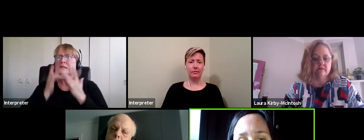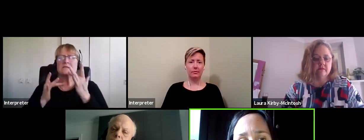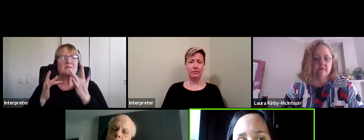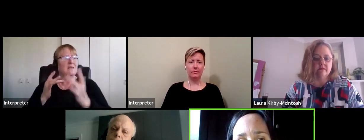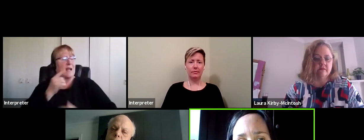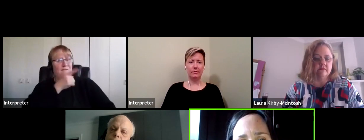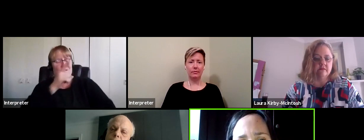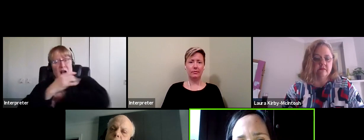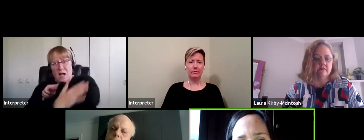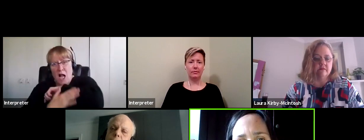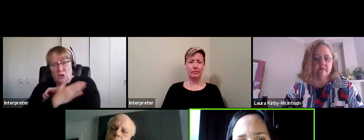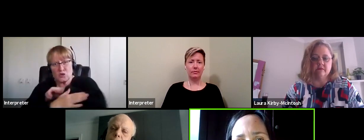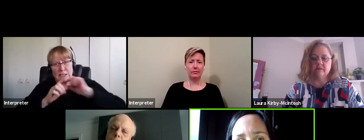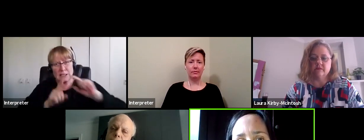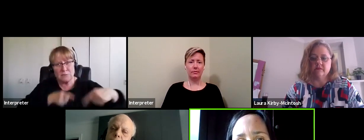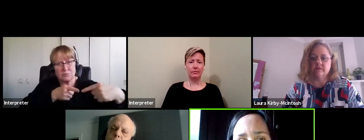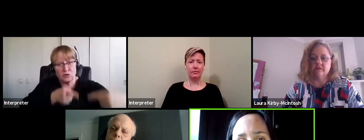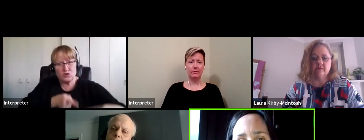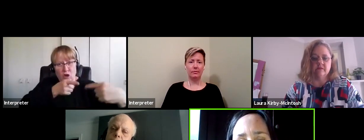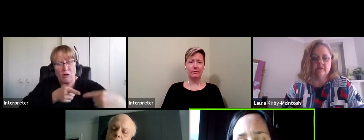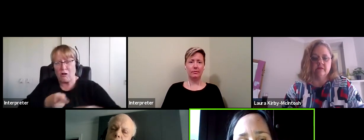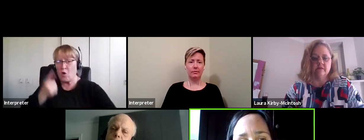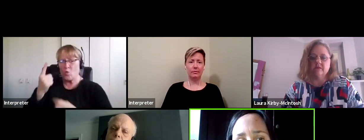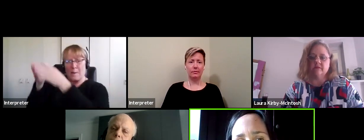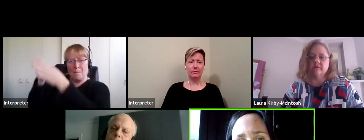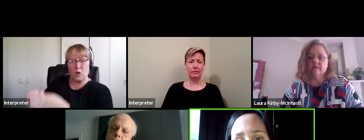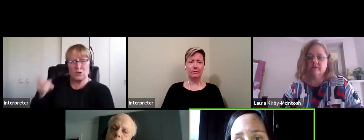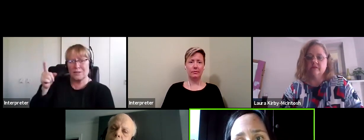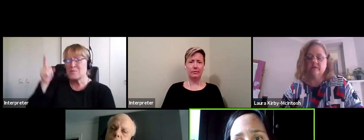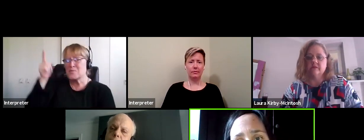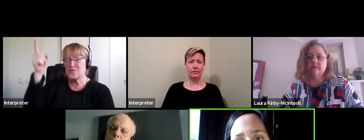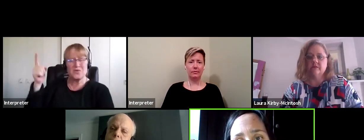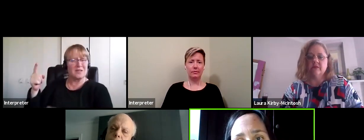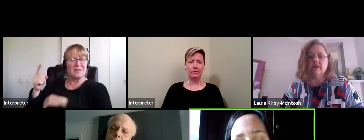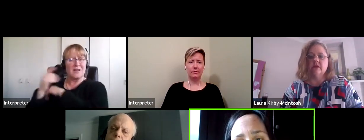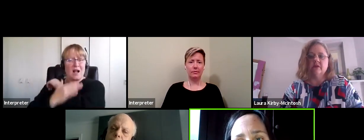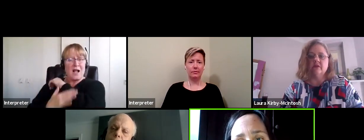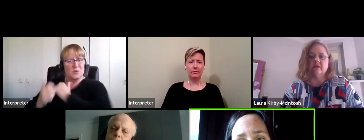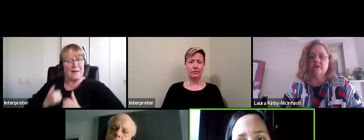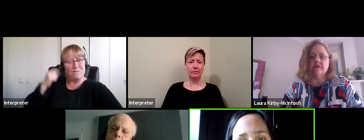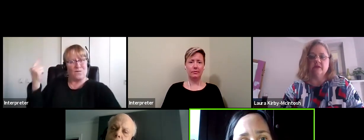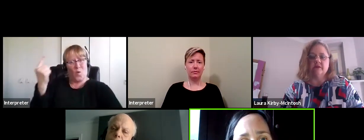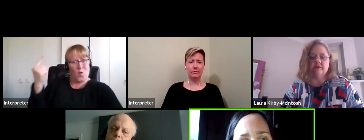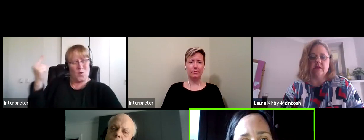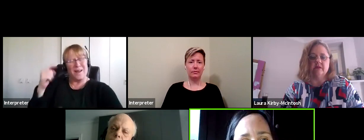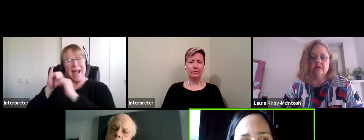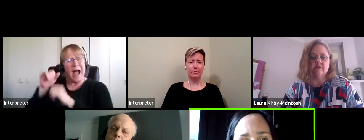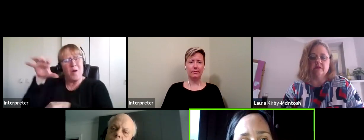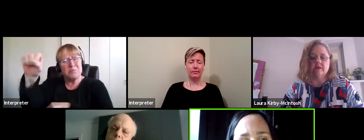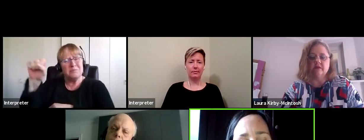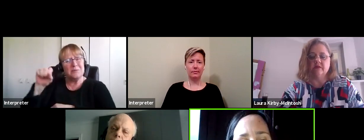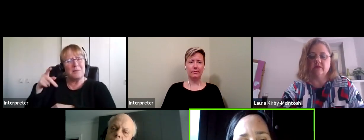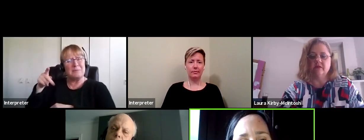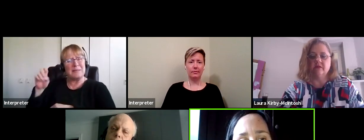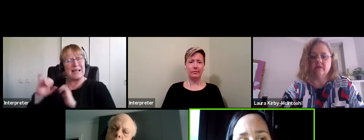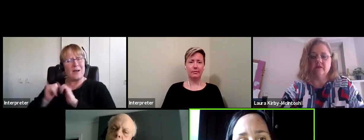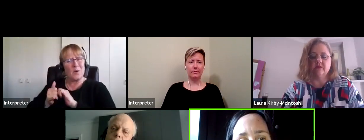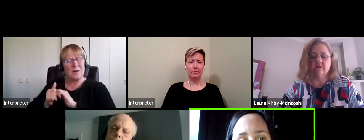person living in rural Ontario supposed to be able to access this equipment on their own now? It's really very perplexing. So